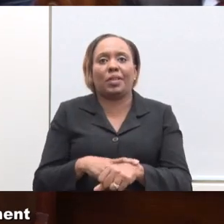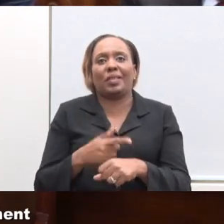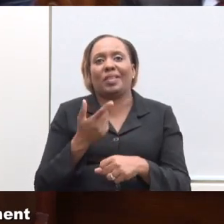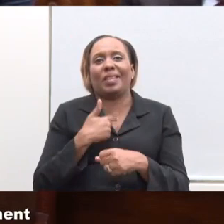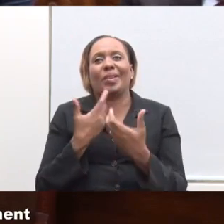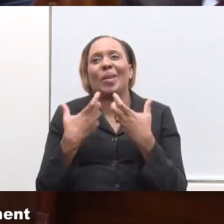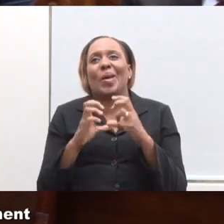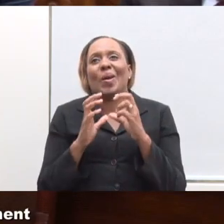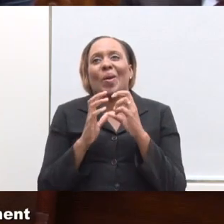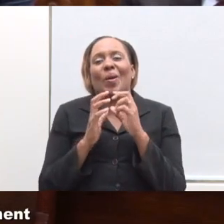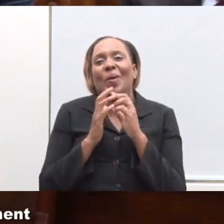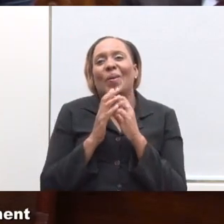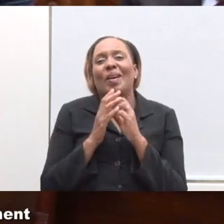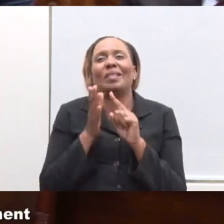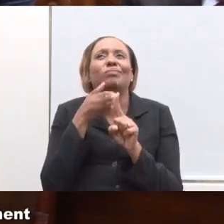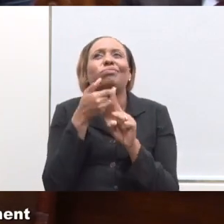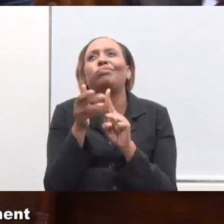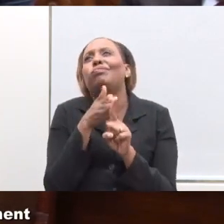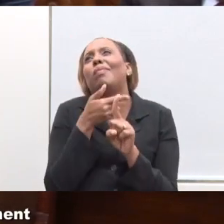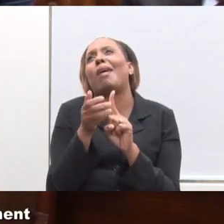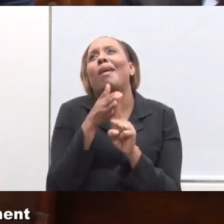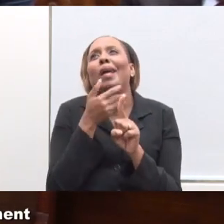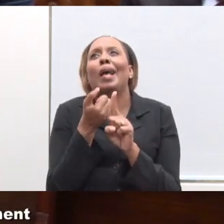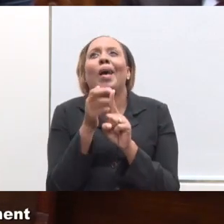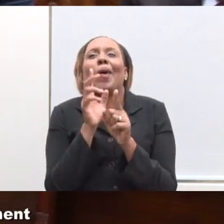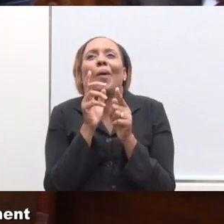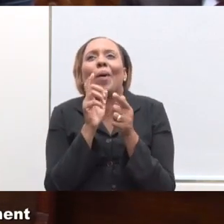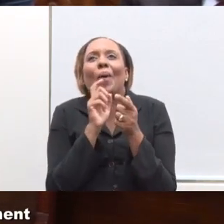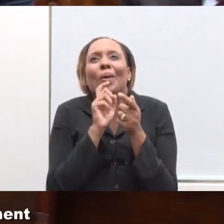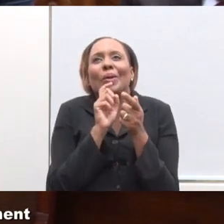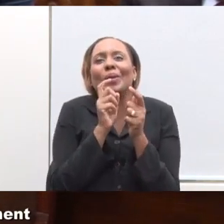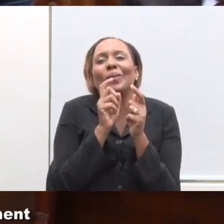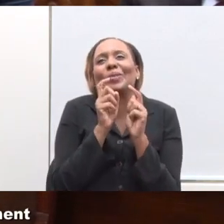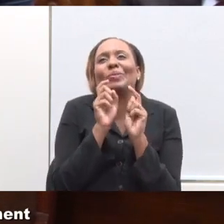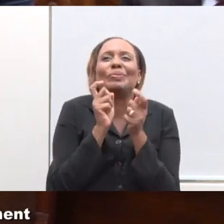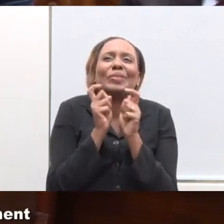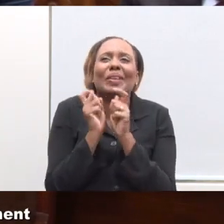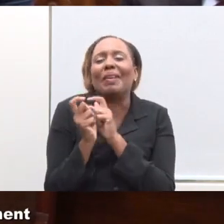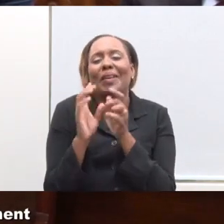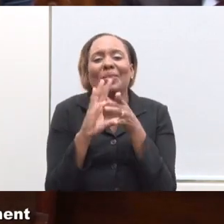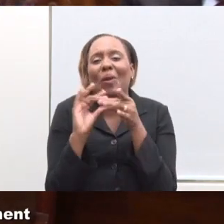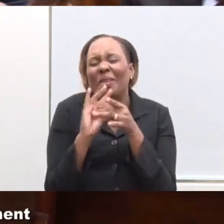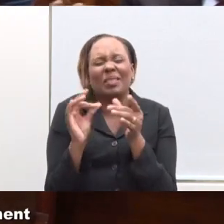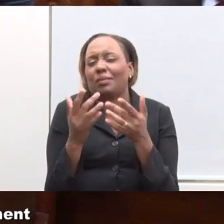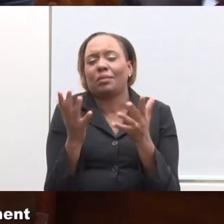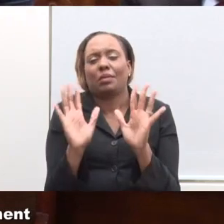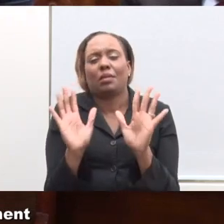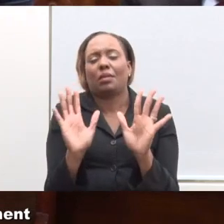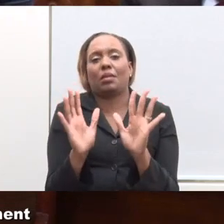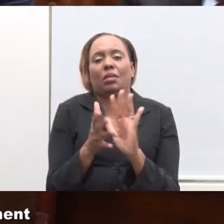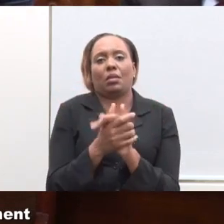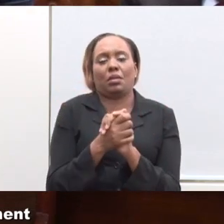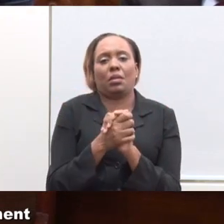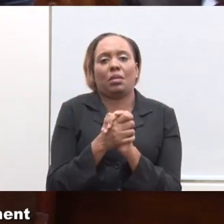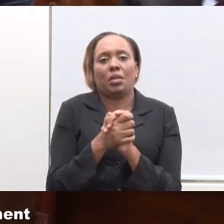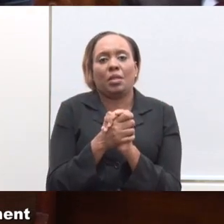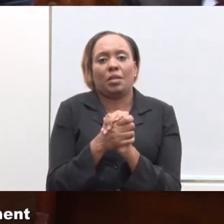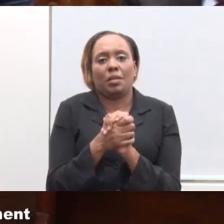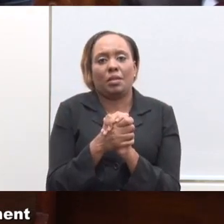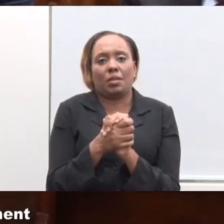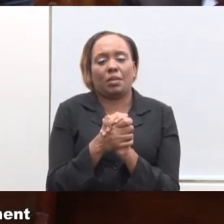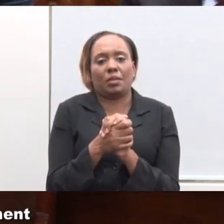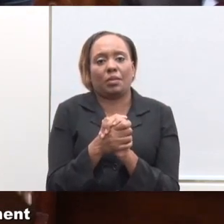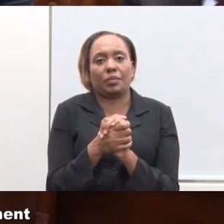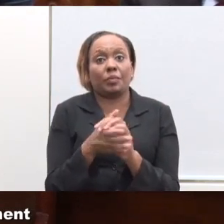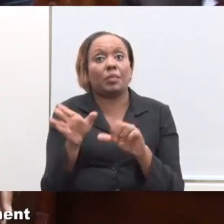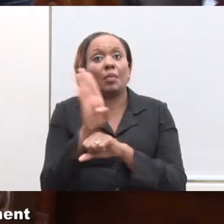distortions and all kind of torsions in order to be able to speak to the people of this country. This country is the reason